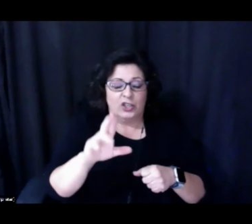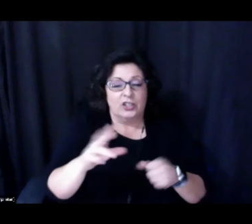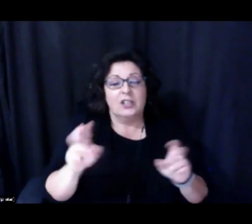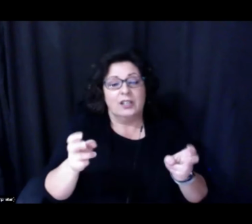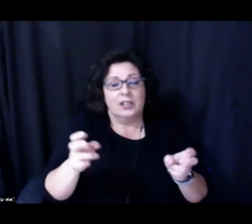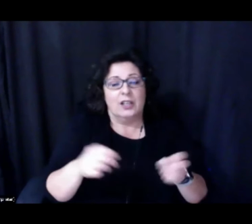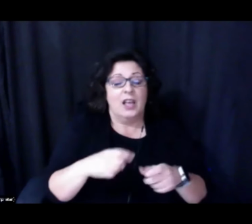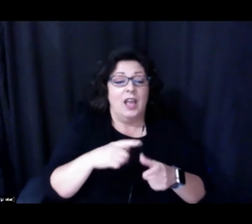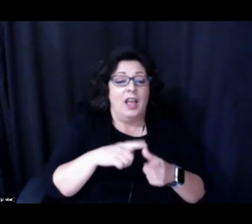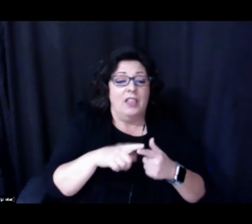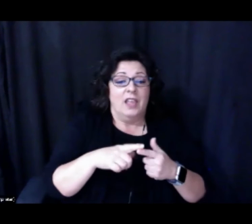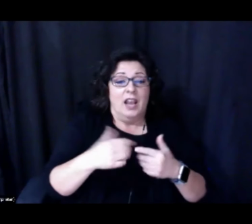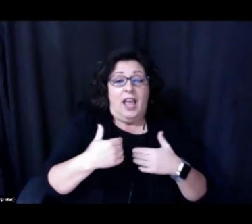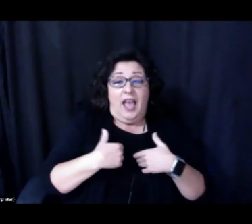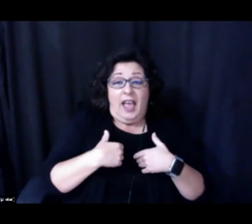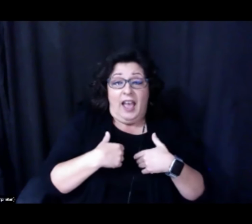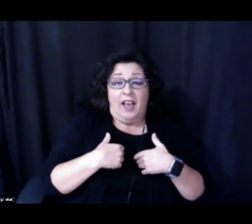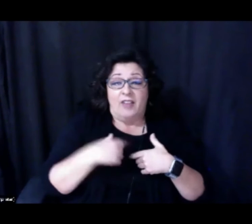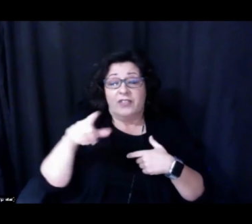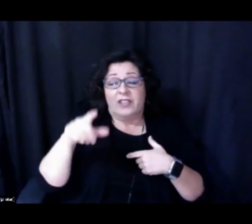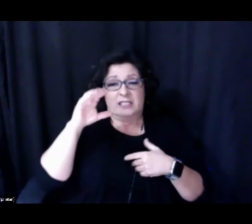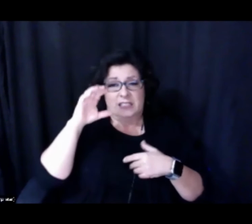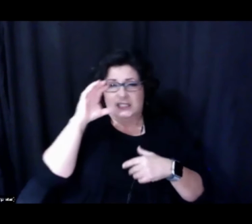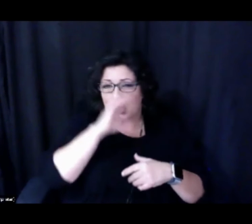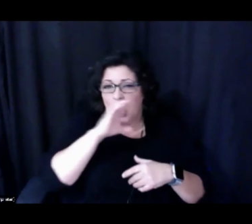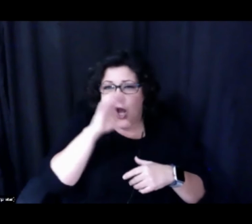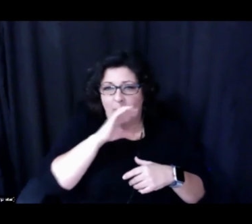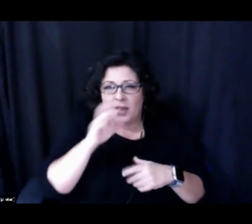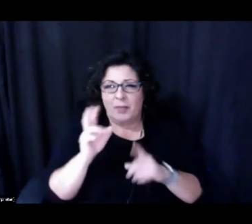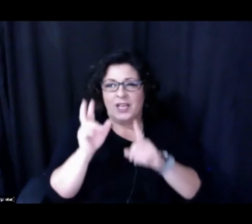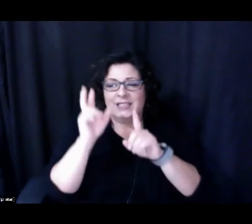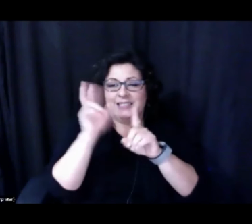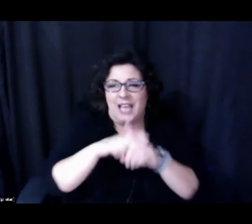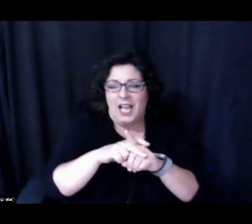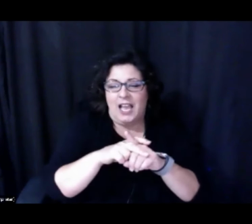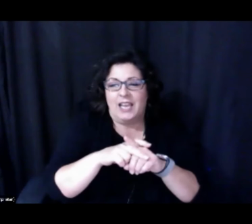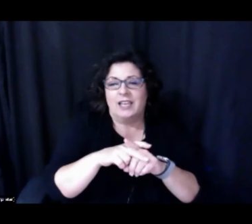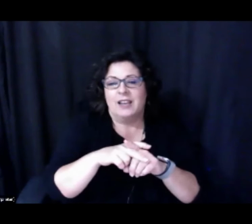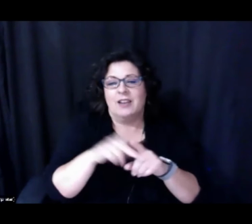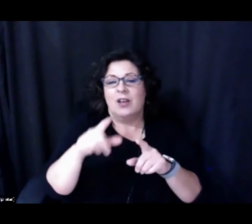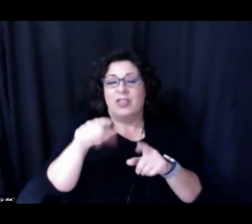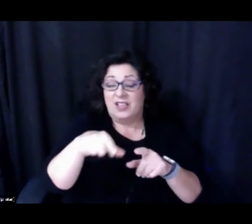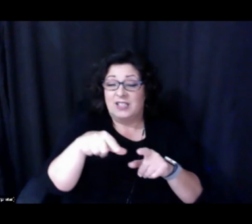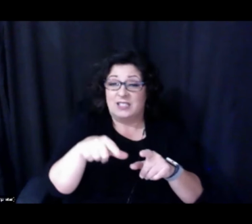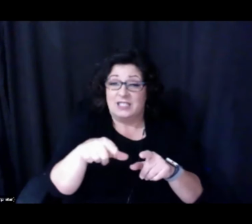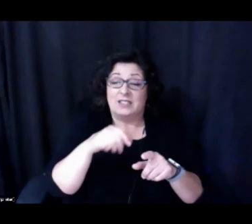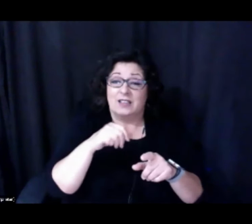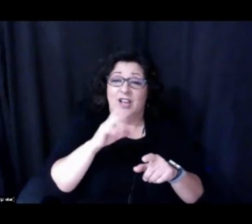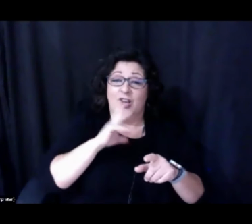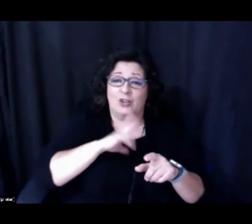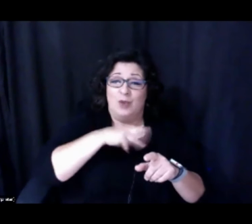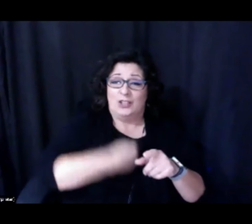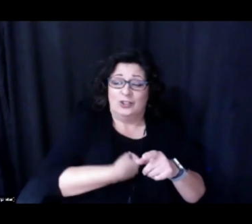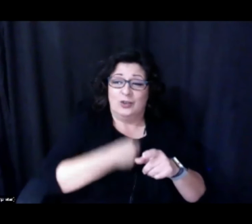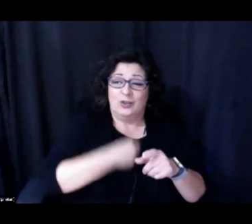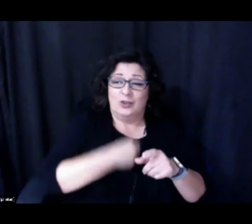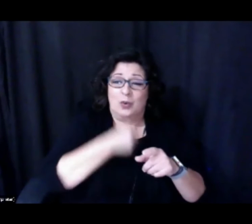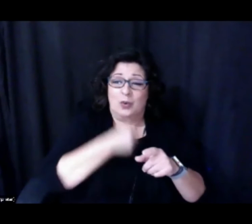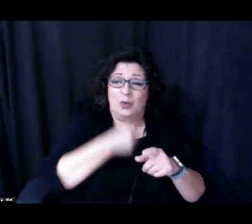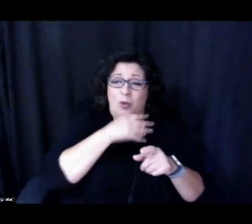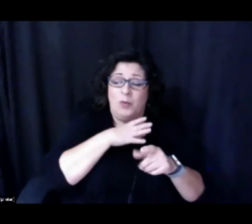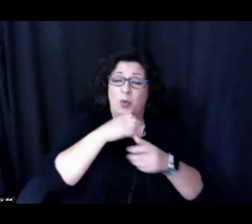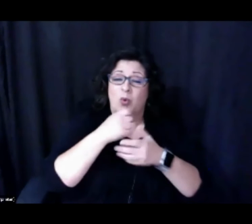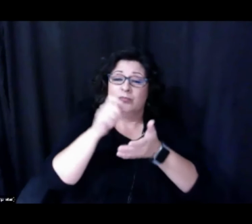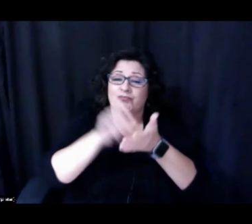And then I have this comic is from Assigned Male Comics. So this is a trans woman who makes comics. And she